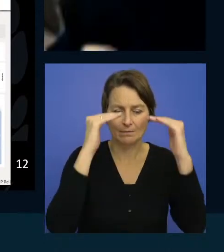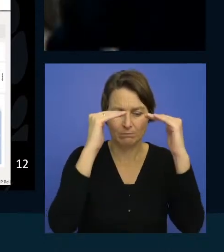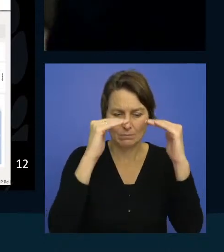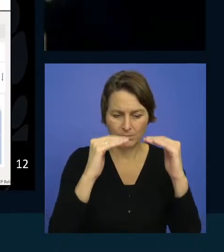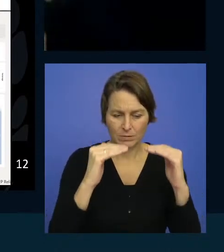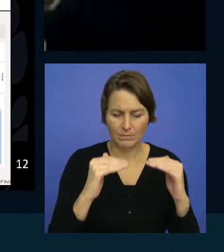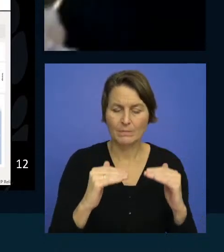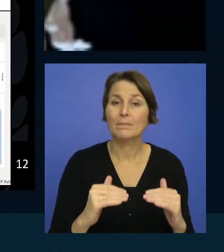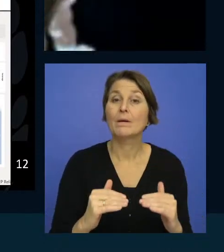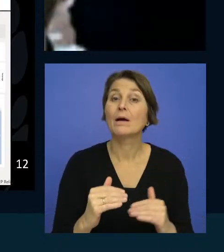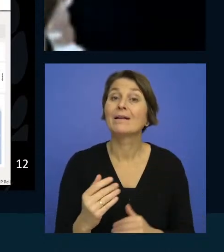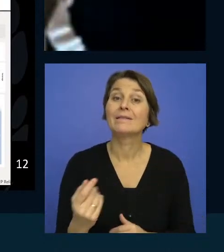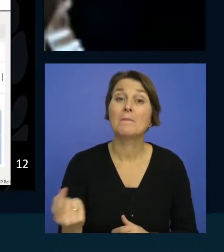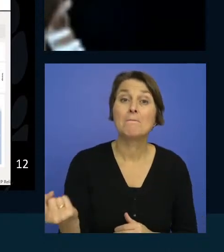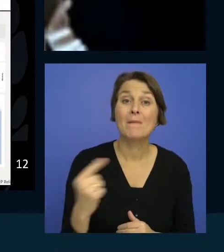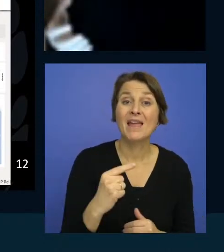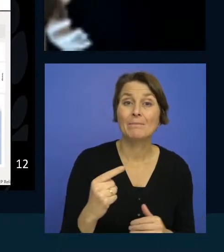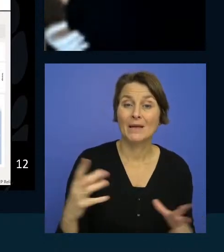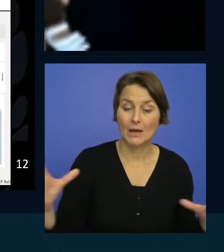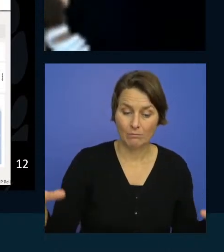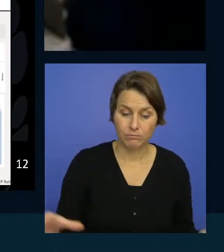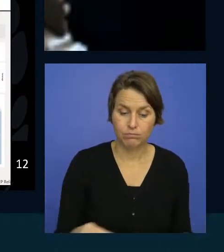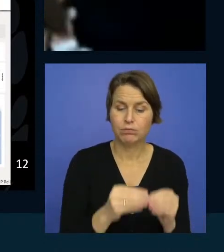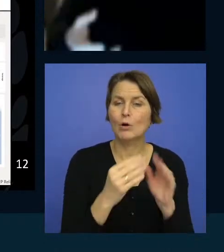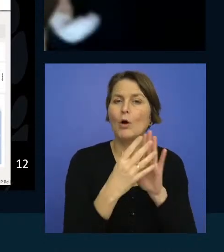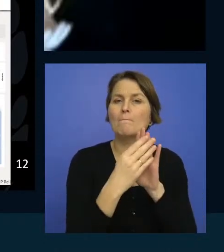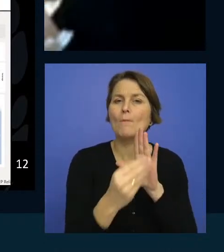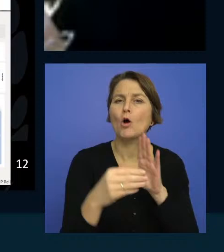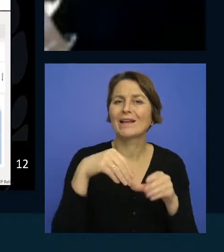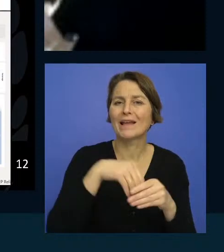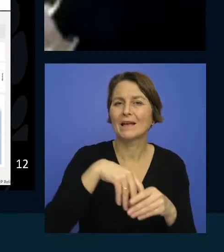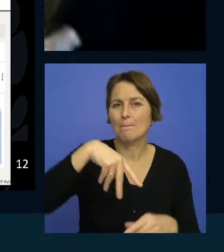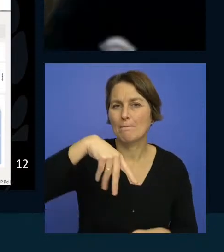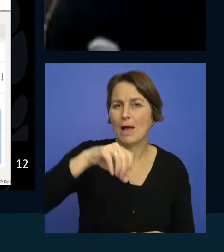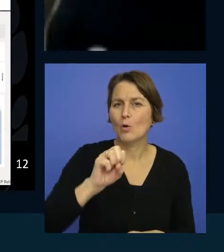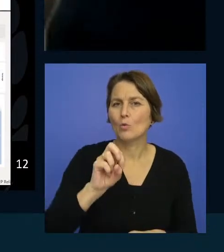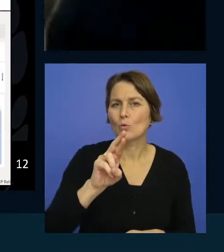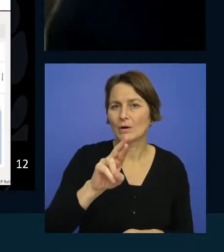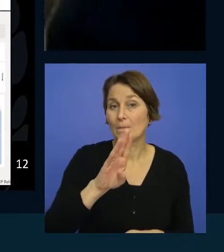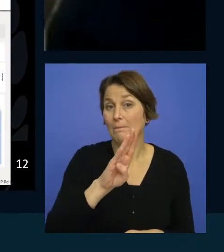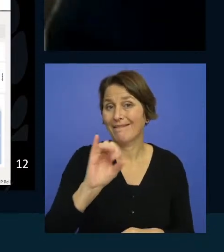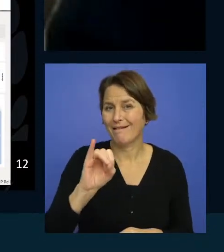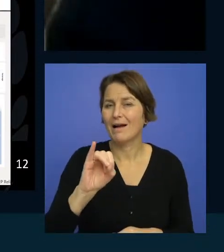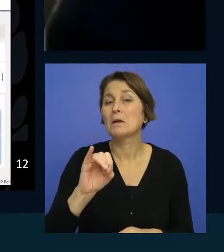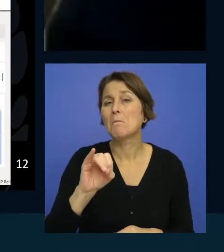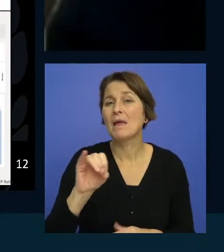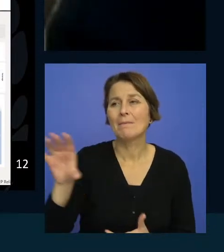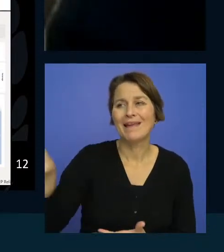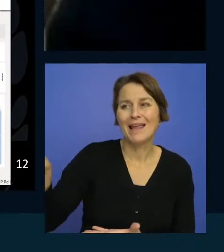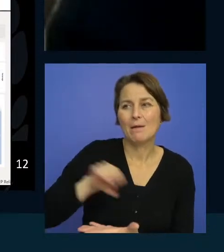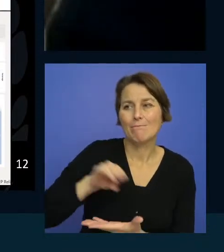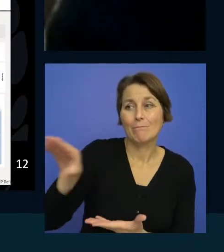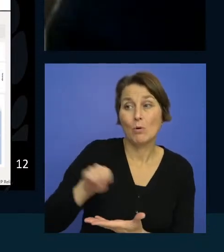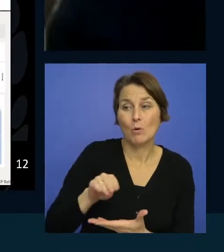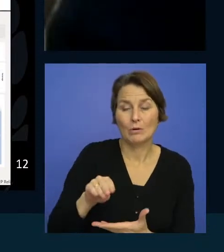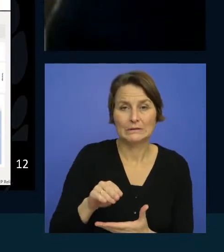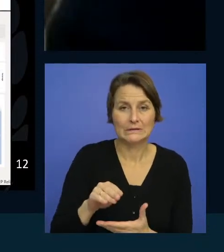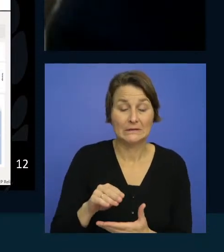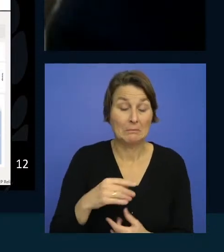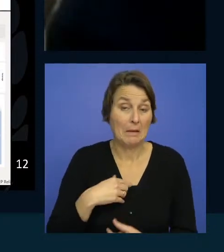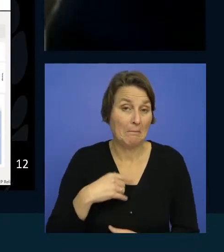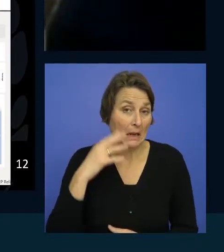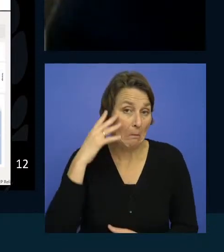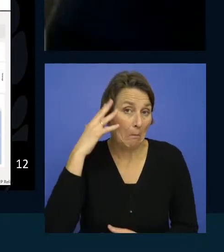BI. Maybe you can bring in some import data in addition. That's just me speculating a little